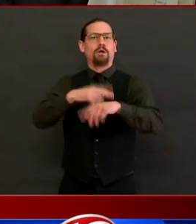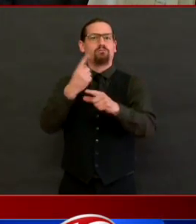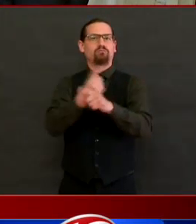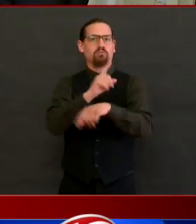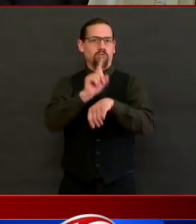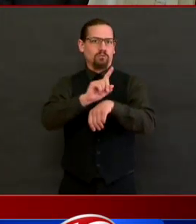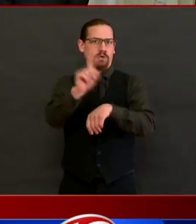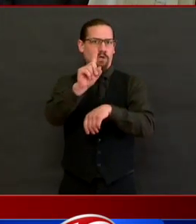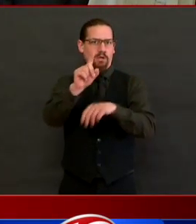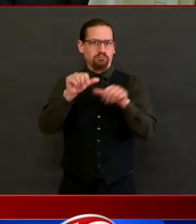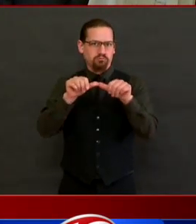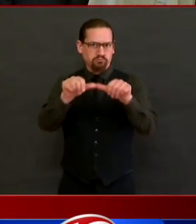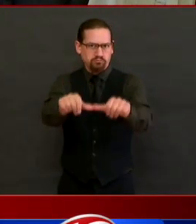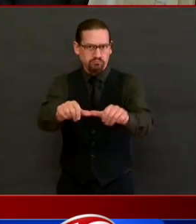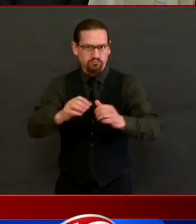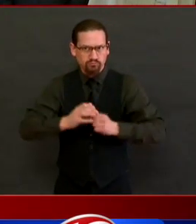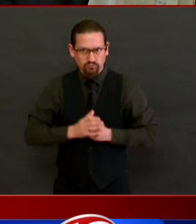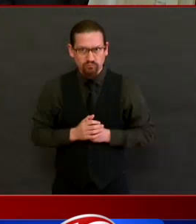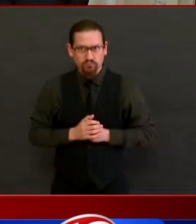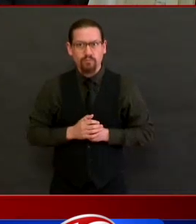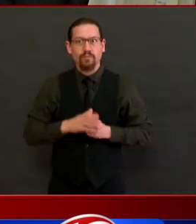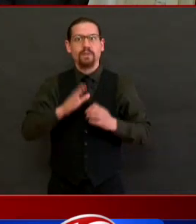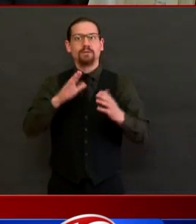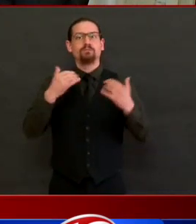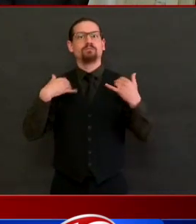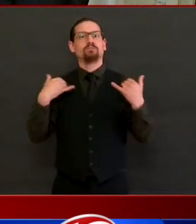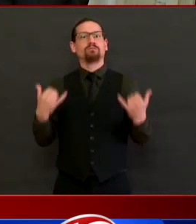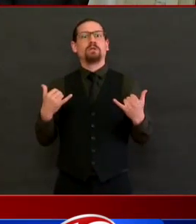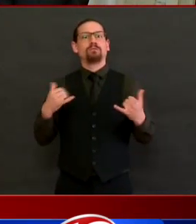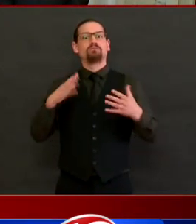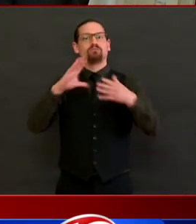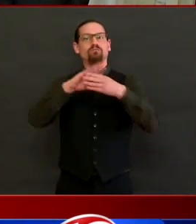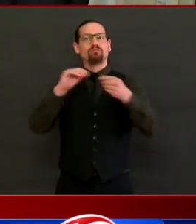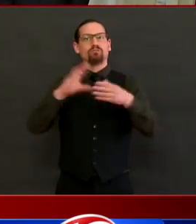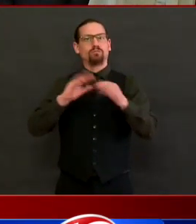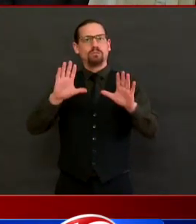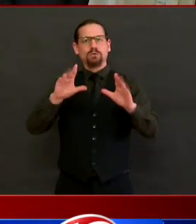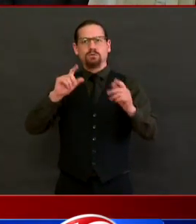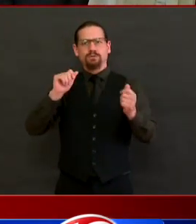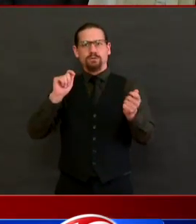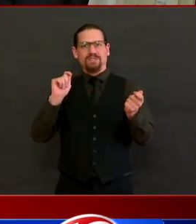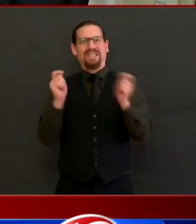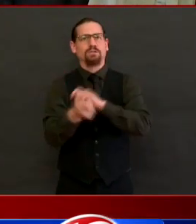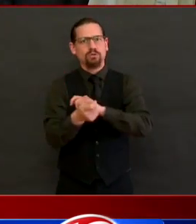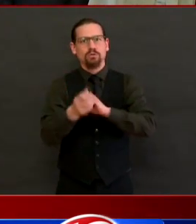with a little bit of a change in how I'll be giving these briefings.